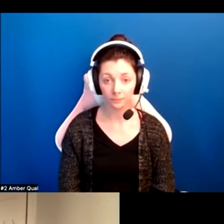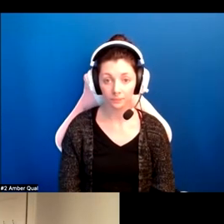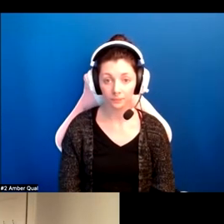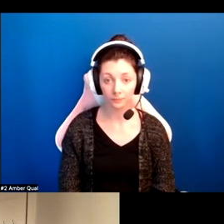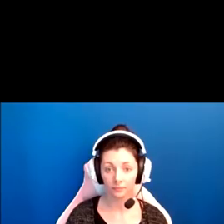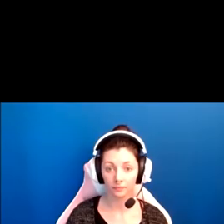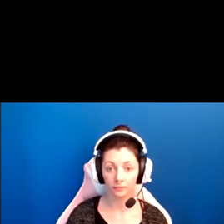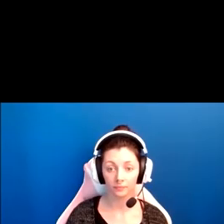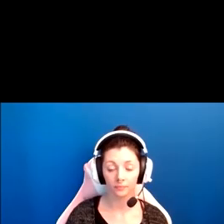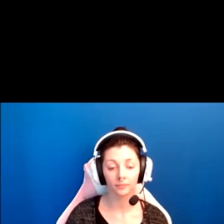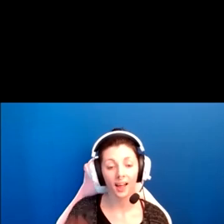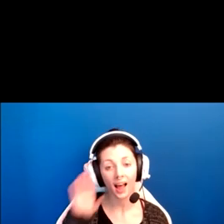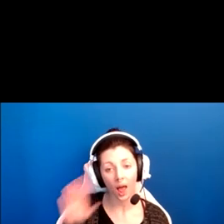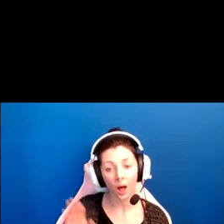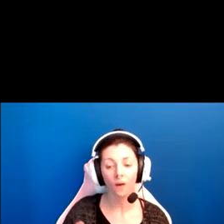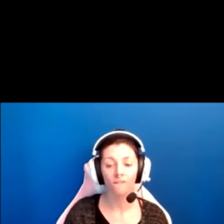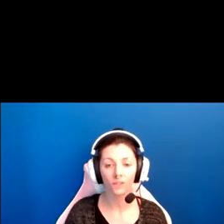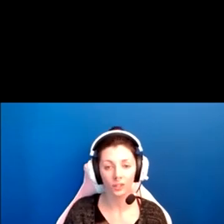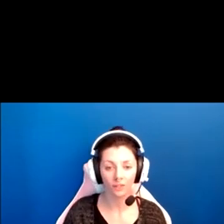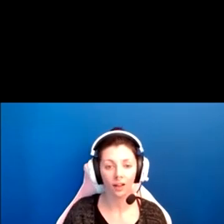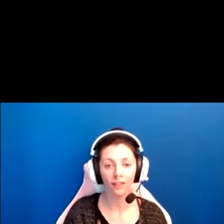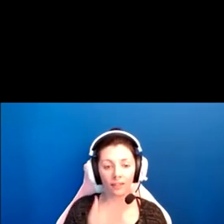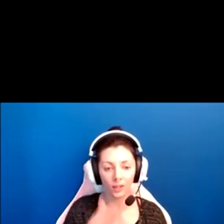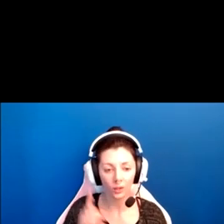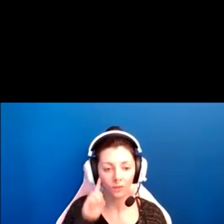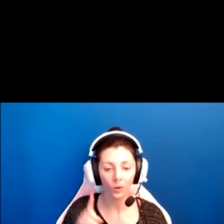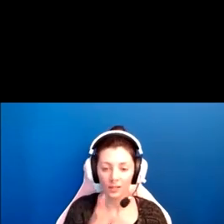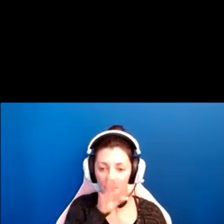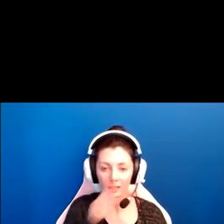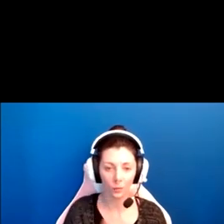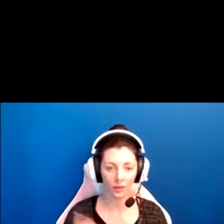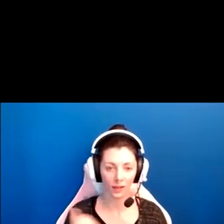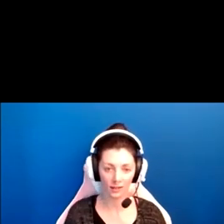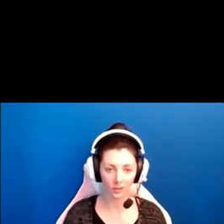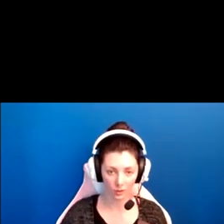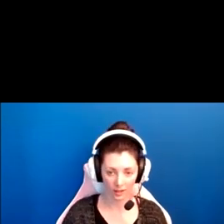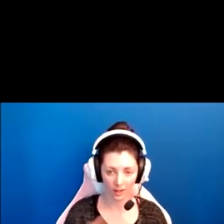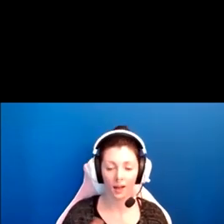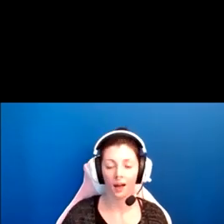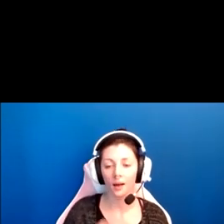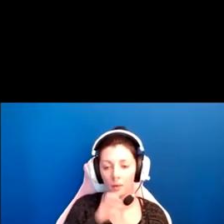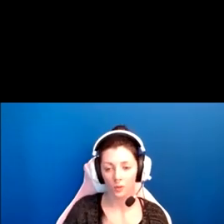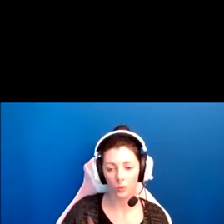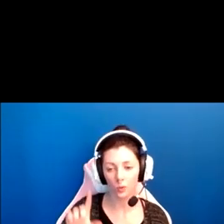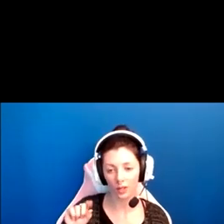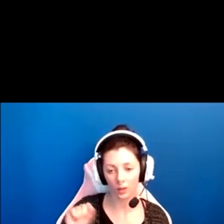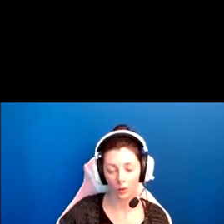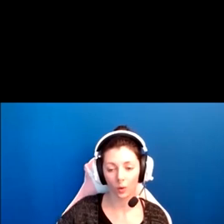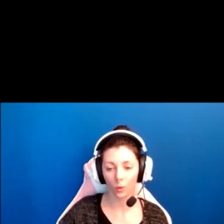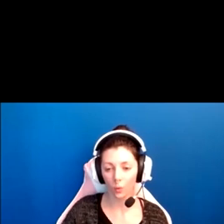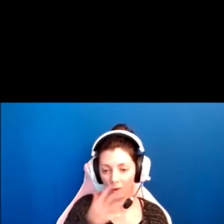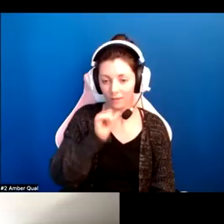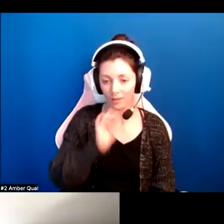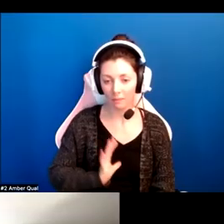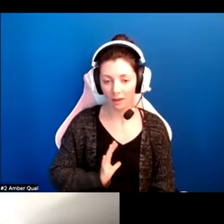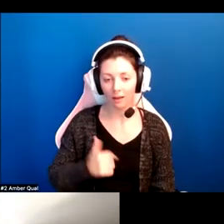Hello. First of all, thank you so much for speaking with us today. I am a 20-year-old white female. I am sitting in a